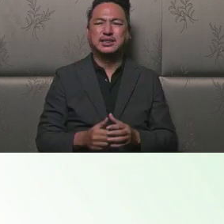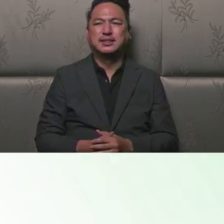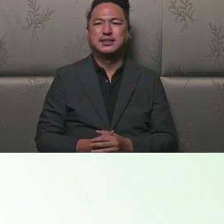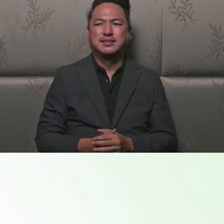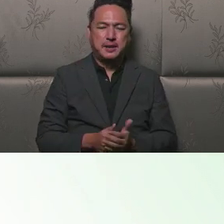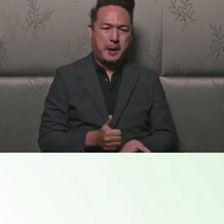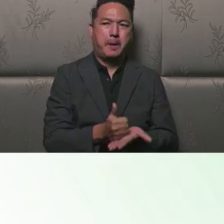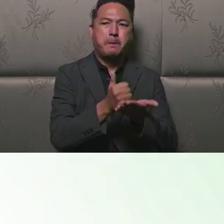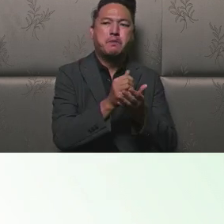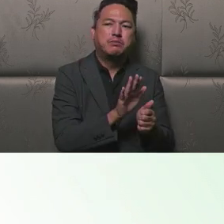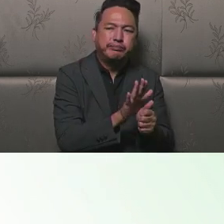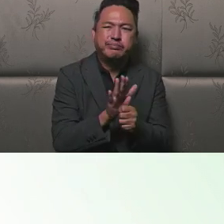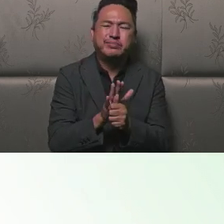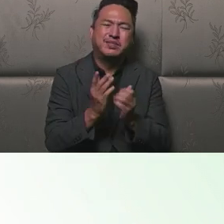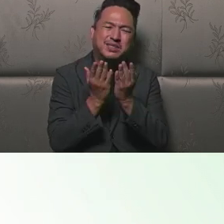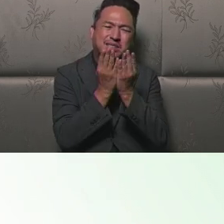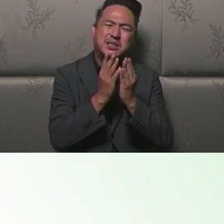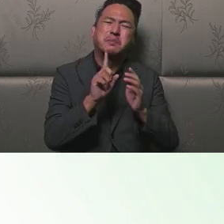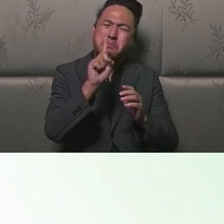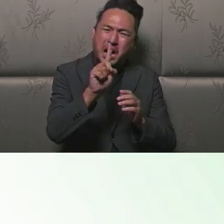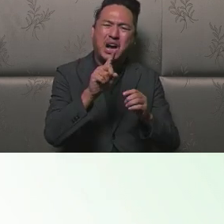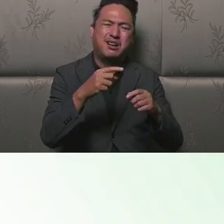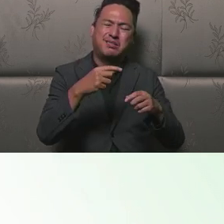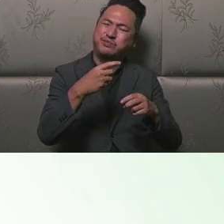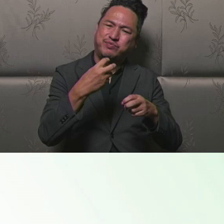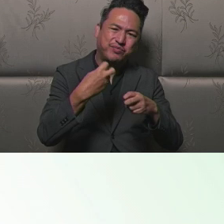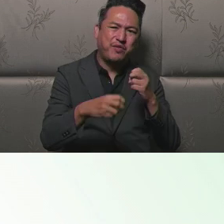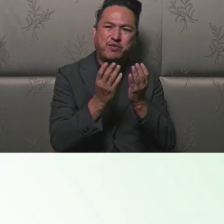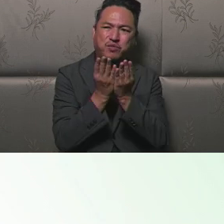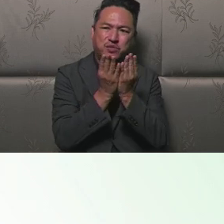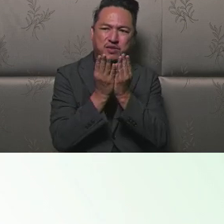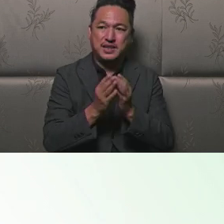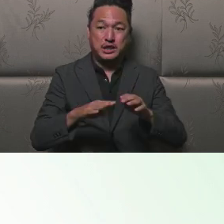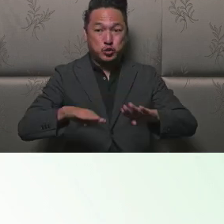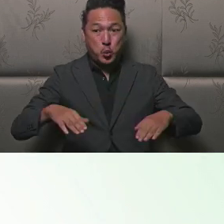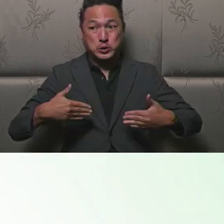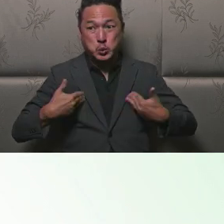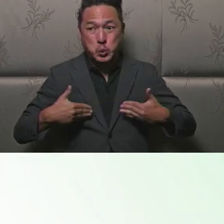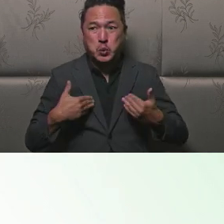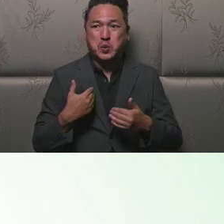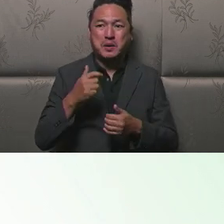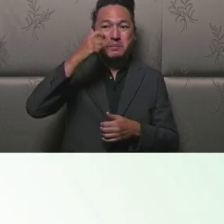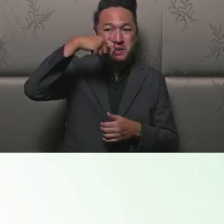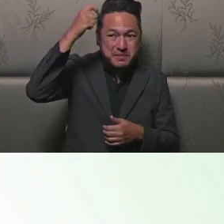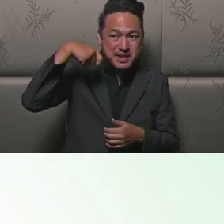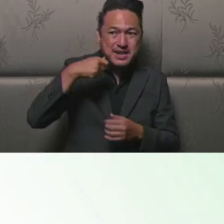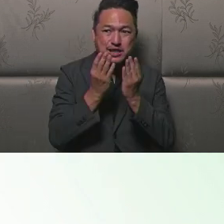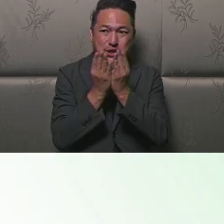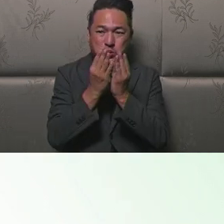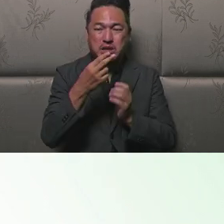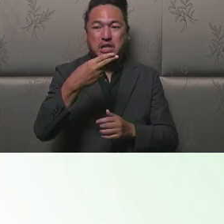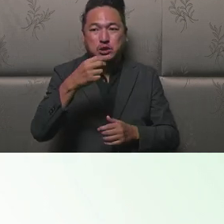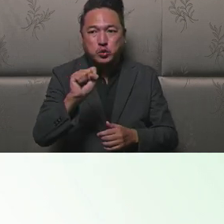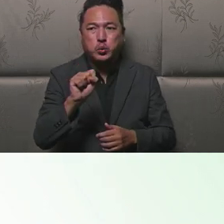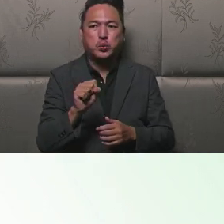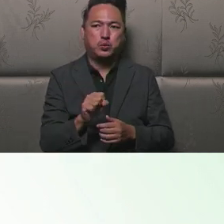curriculum and whether or not you've passed. So a lot of times you end up with people not being certified because the